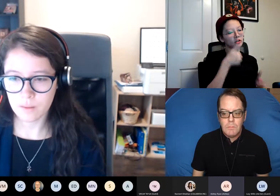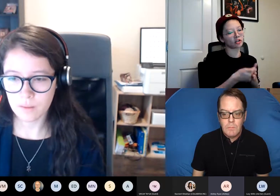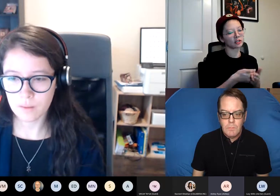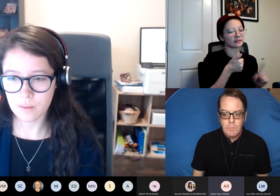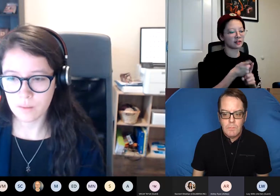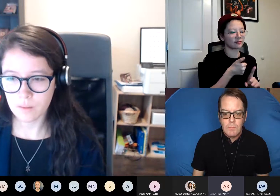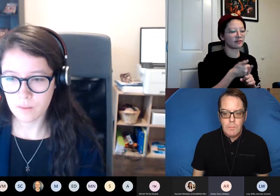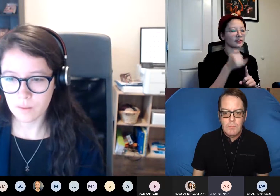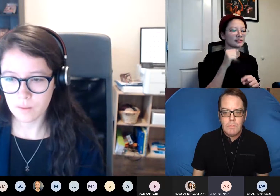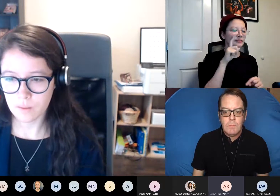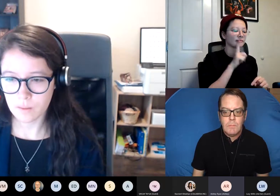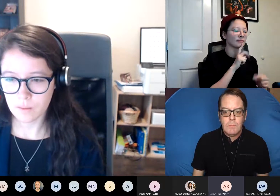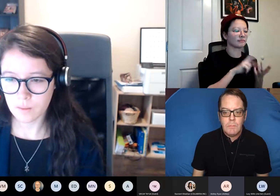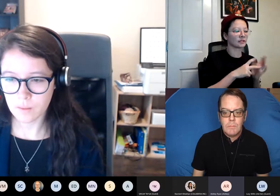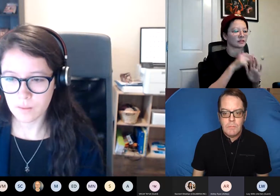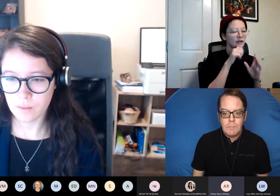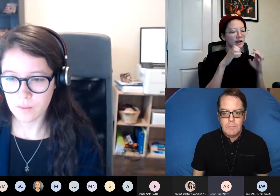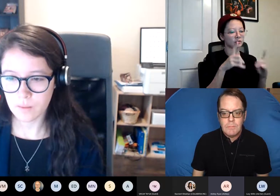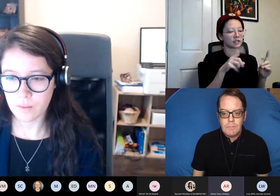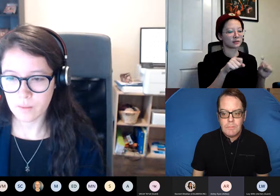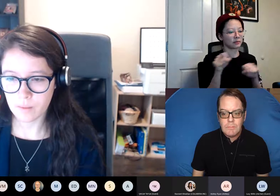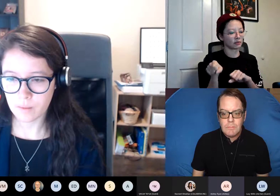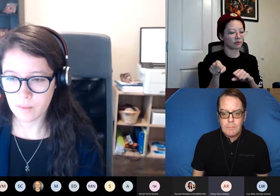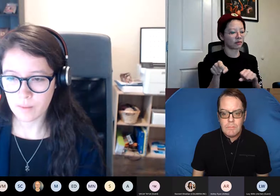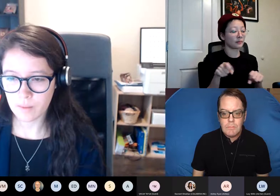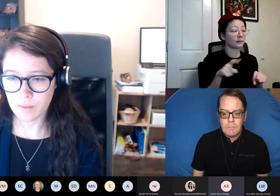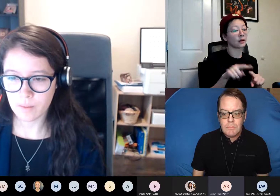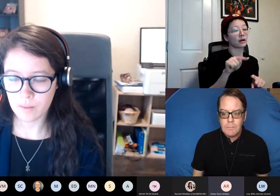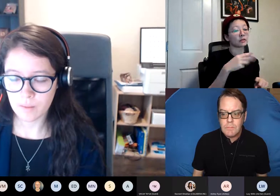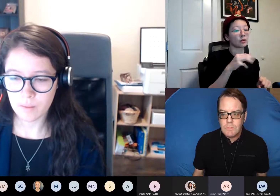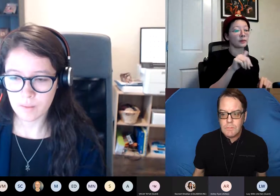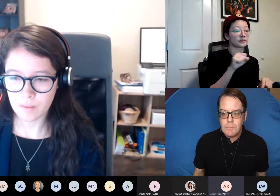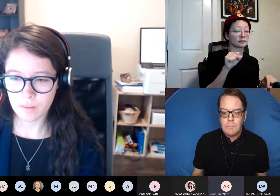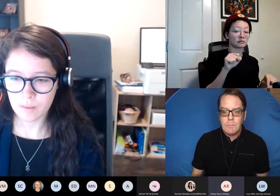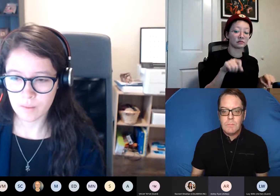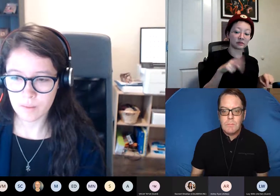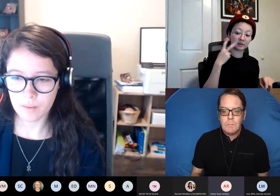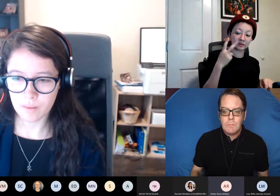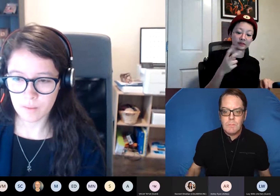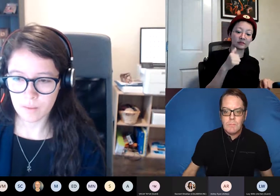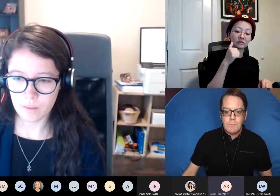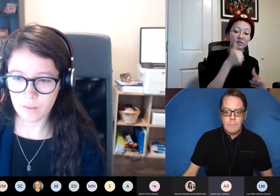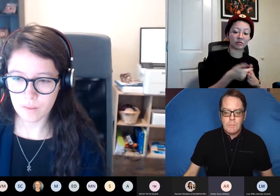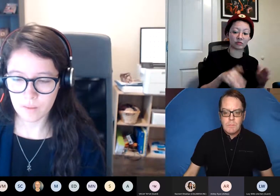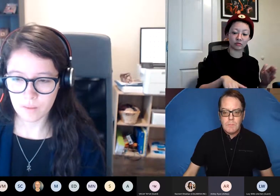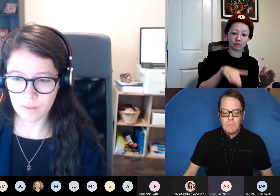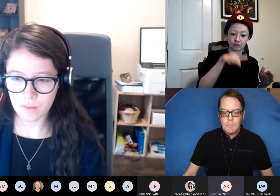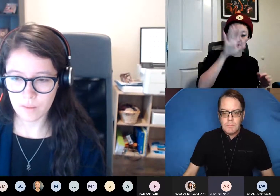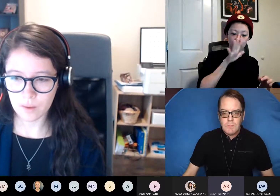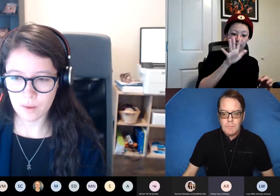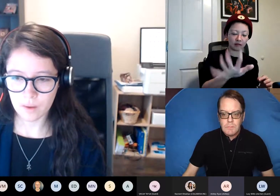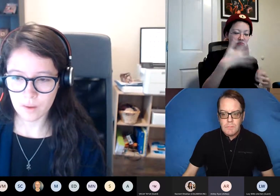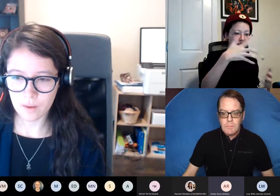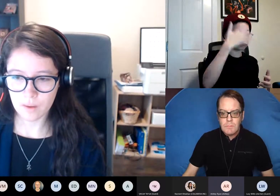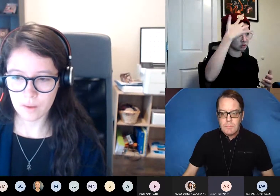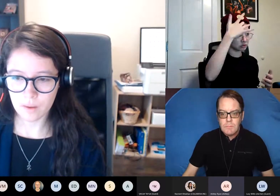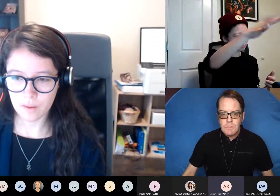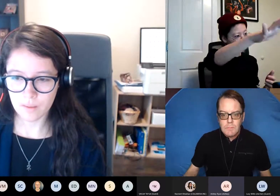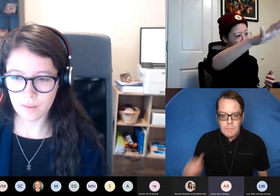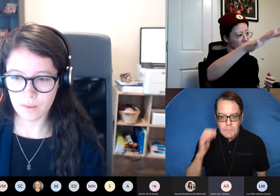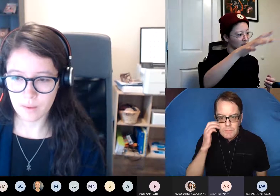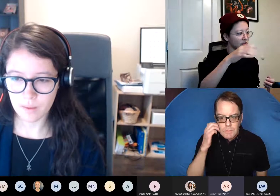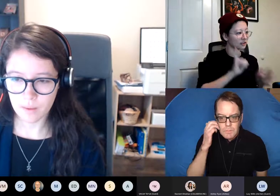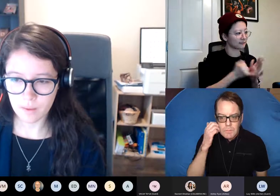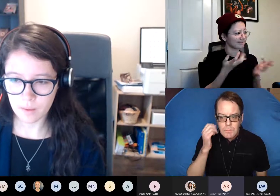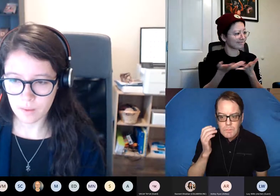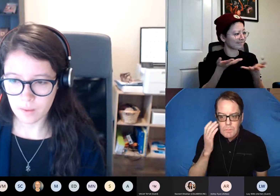deaf. The neighbor said, oh, my daughter is deaf, which means education is not going to be possible for her. But Thomas